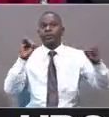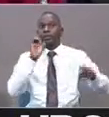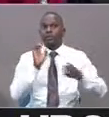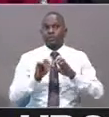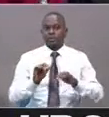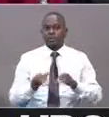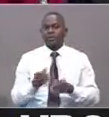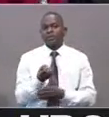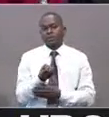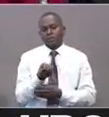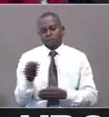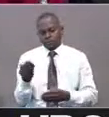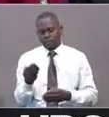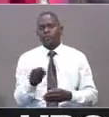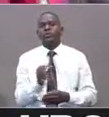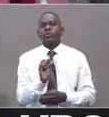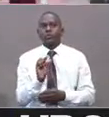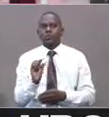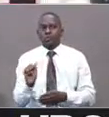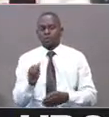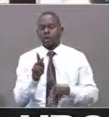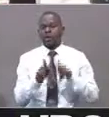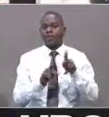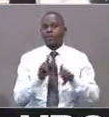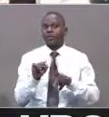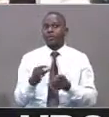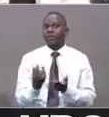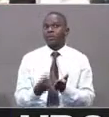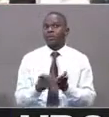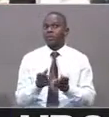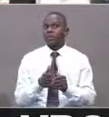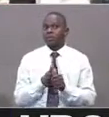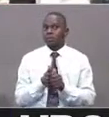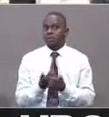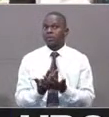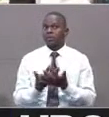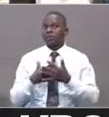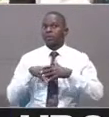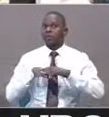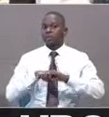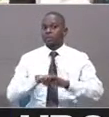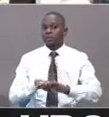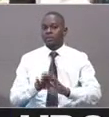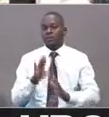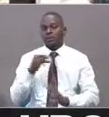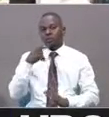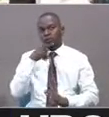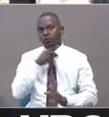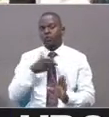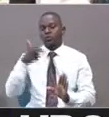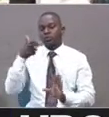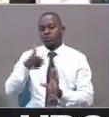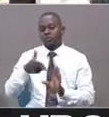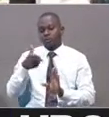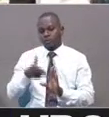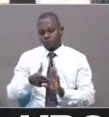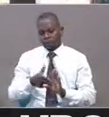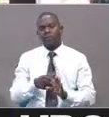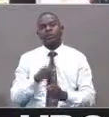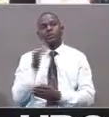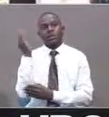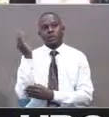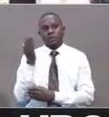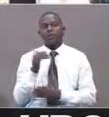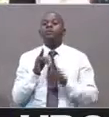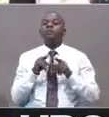limit the number of physical participants and Ugandans following mainstream and social media. In his keynote address,